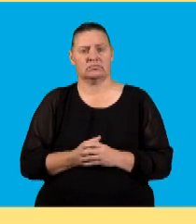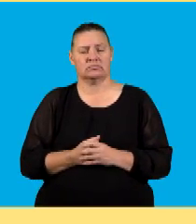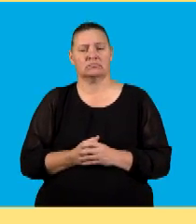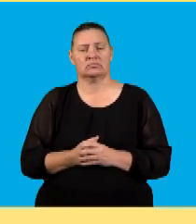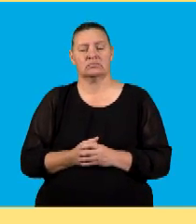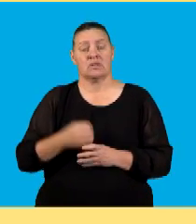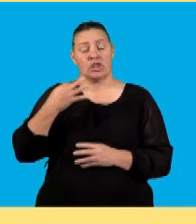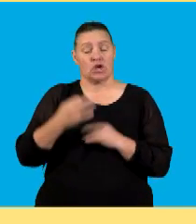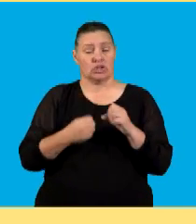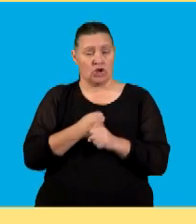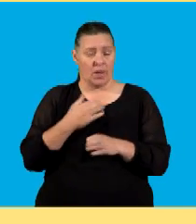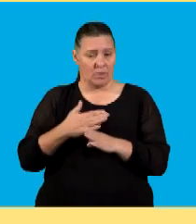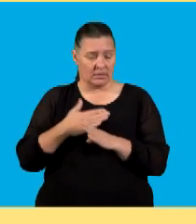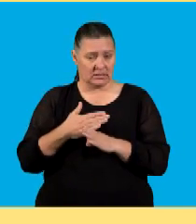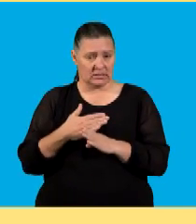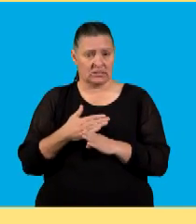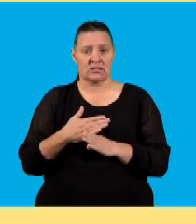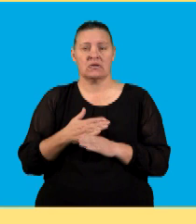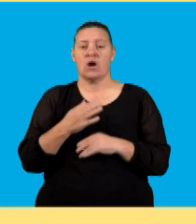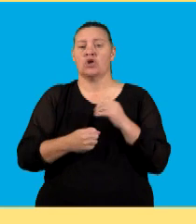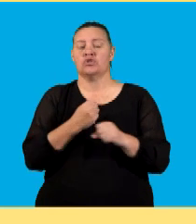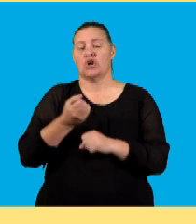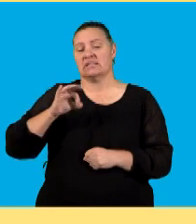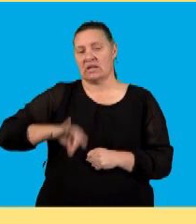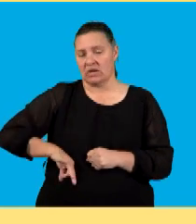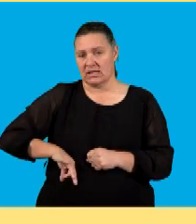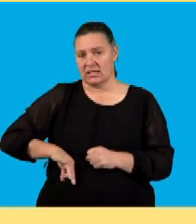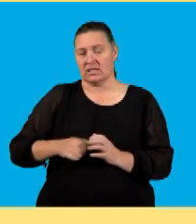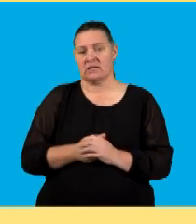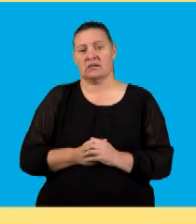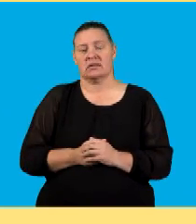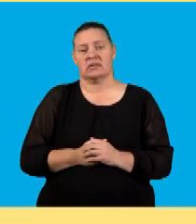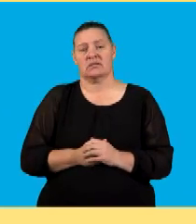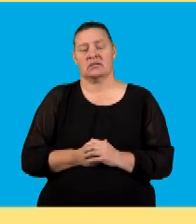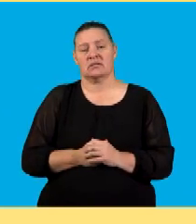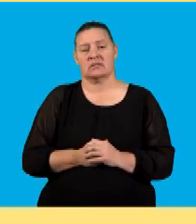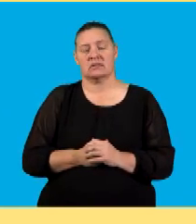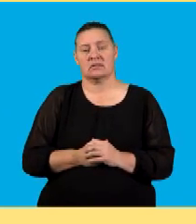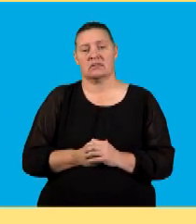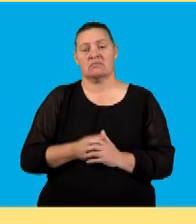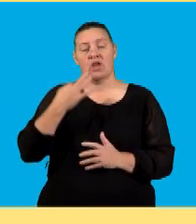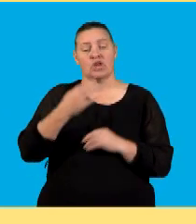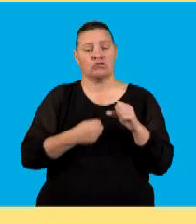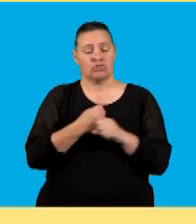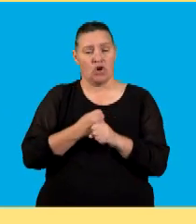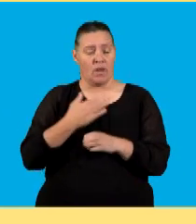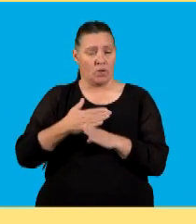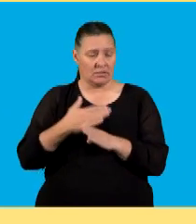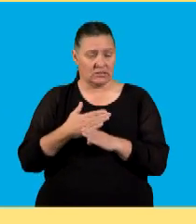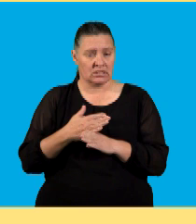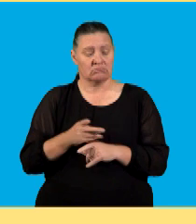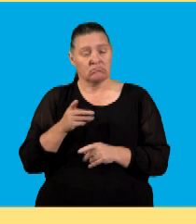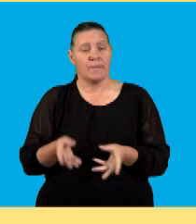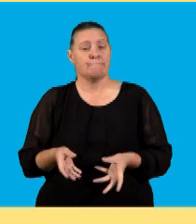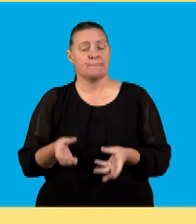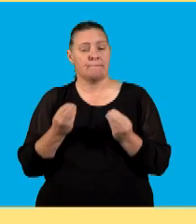employment, this is the third year of employment. Annual salary, here's the annual salary. So in the third year of employment,